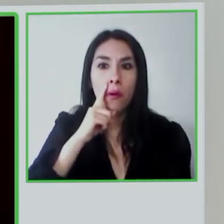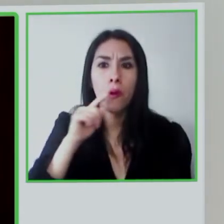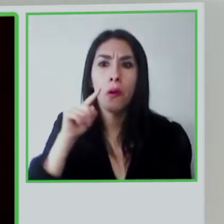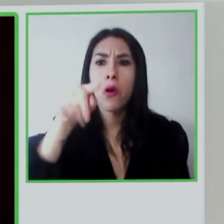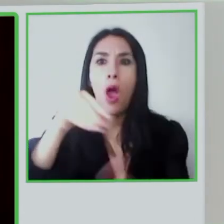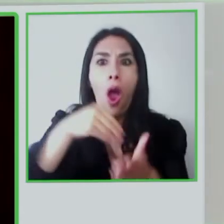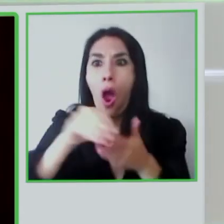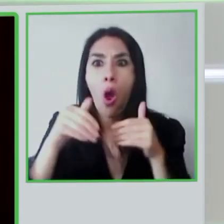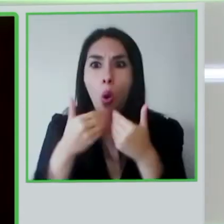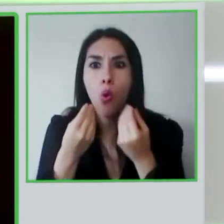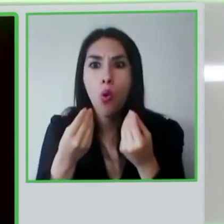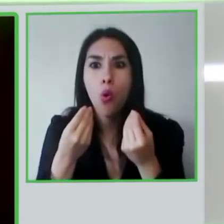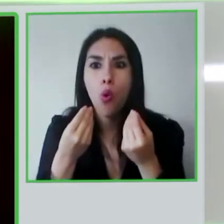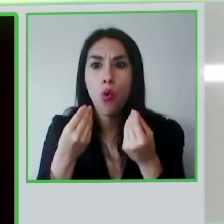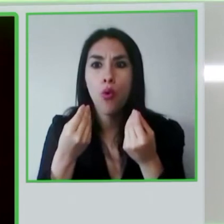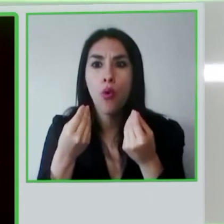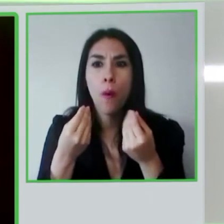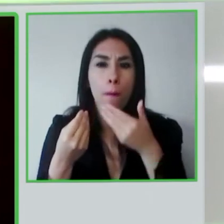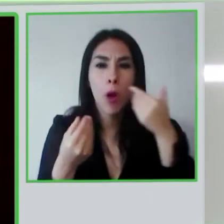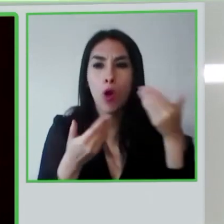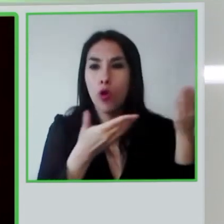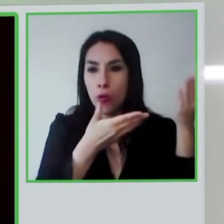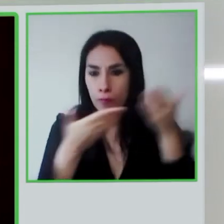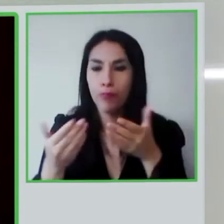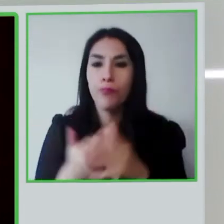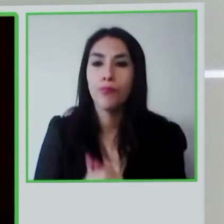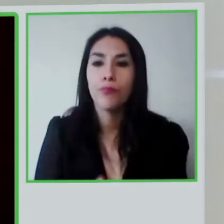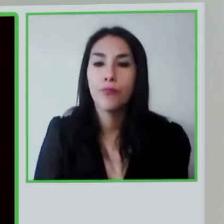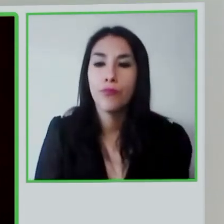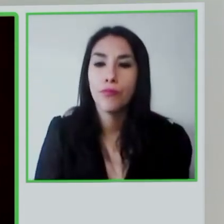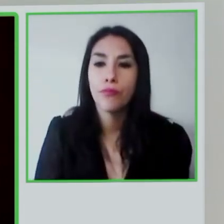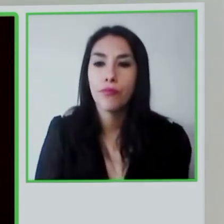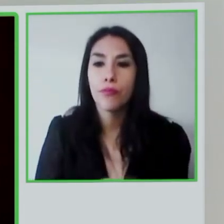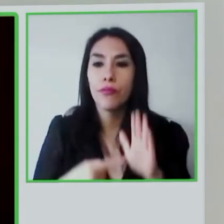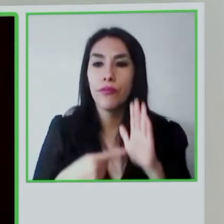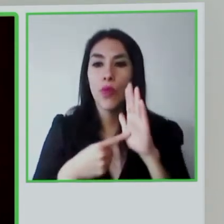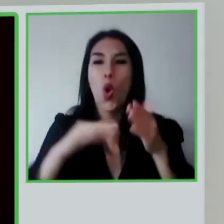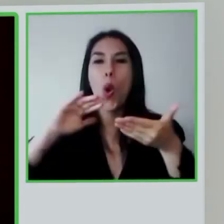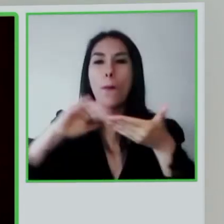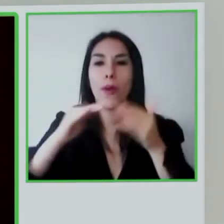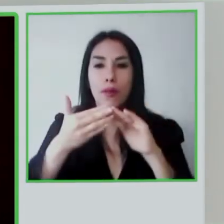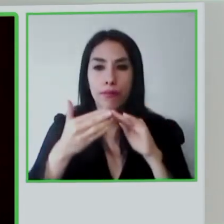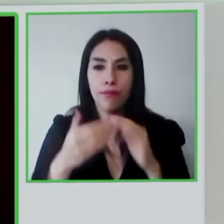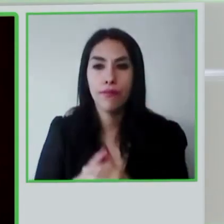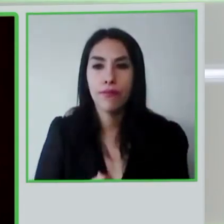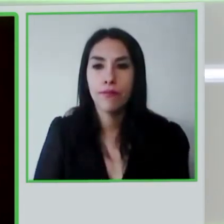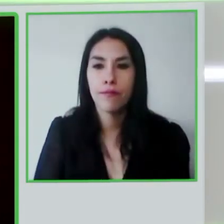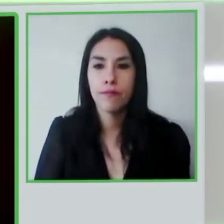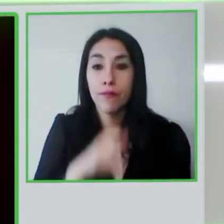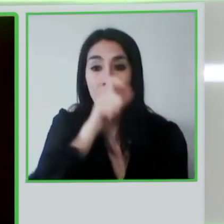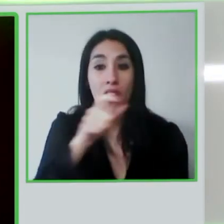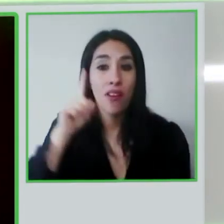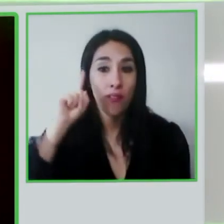people from the deaf community, because they learned about it, that they were valued as